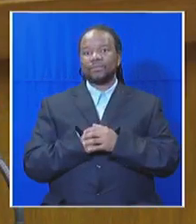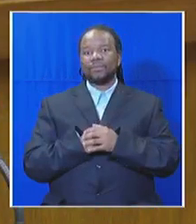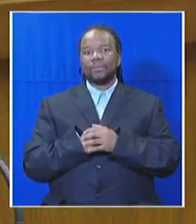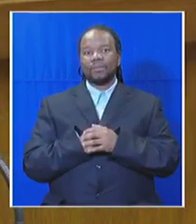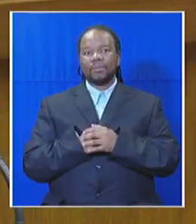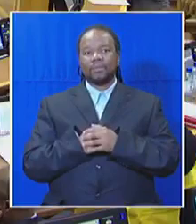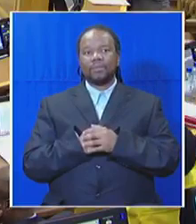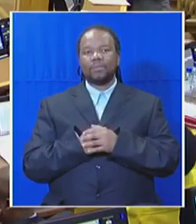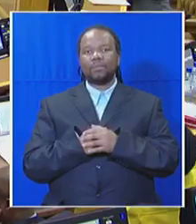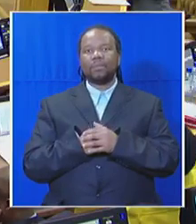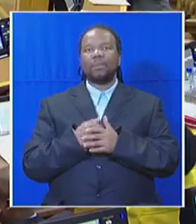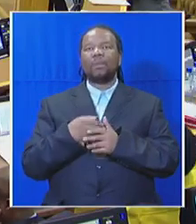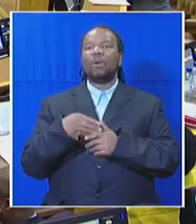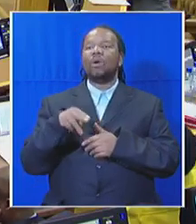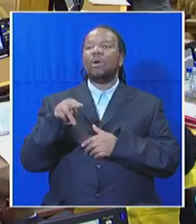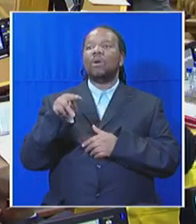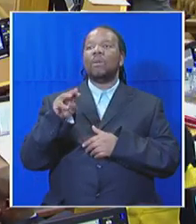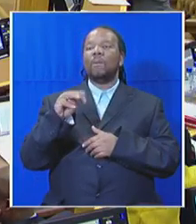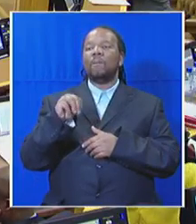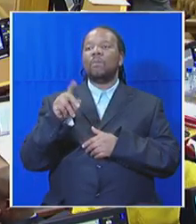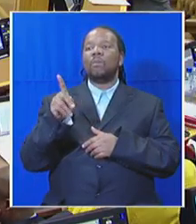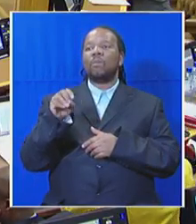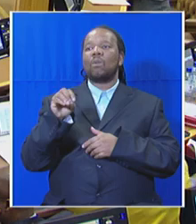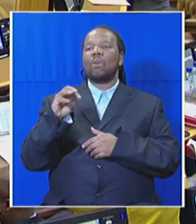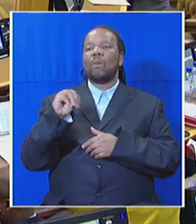upon Honorable Nkomo.